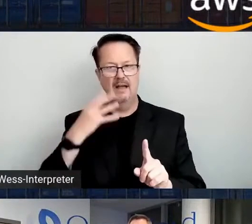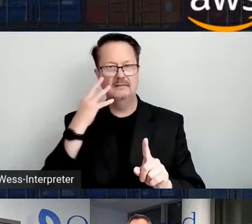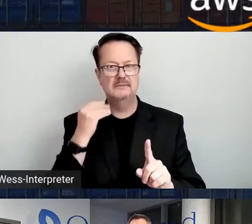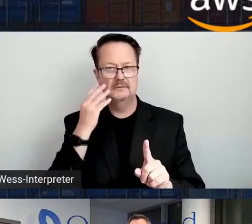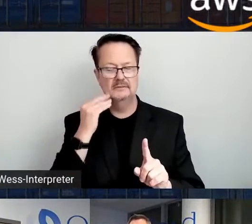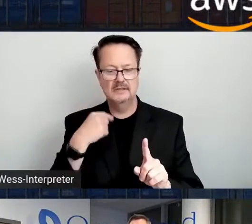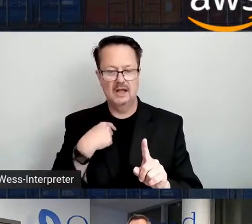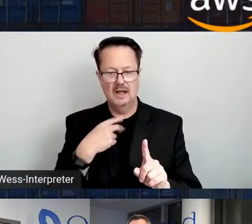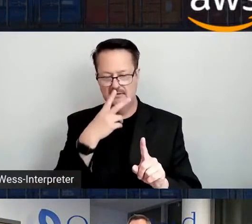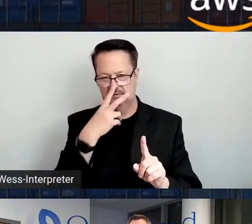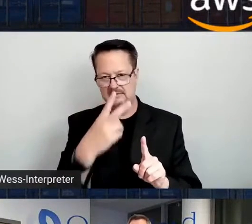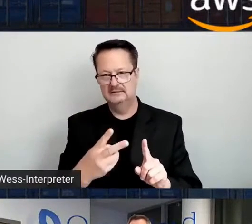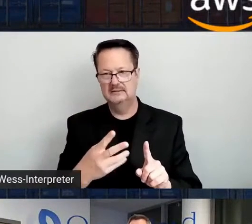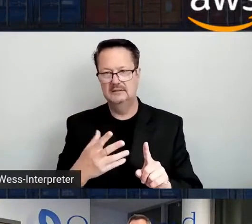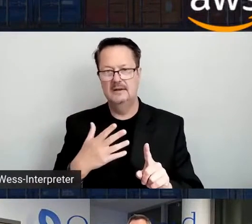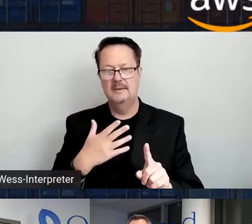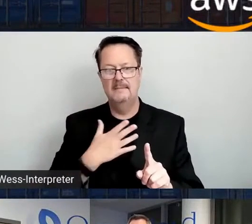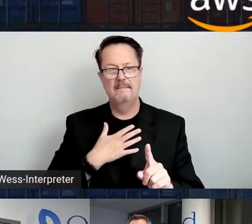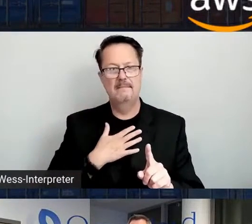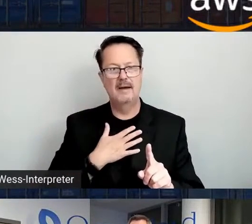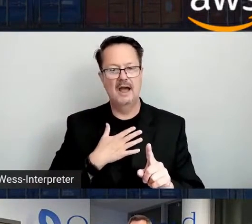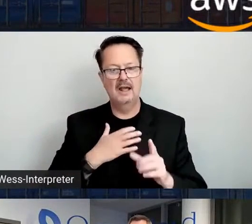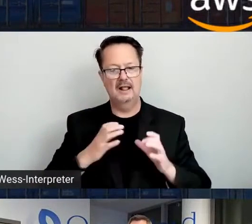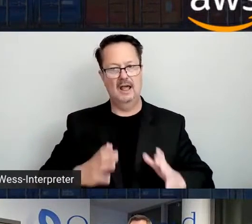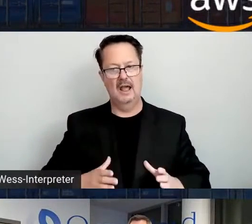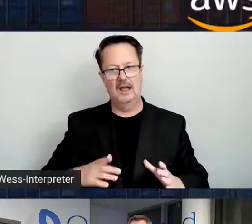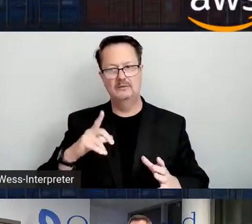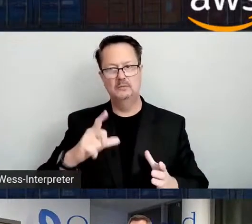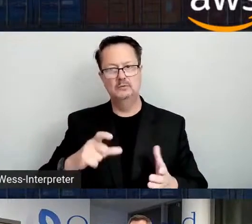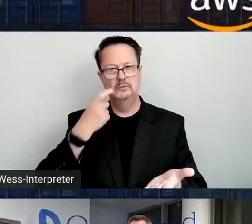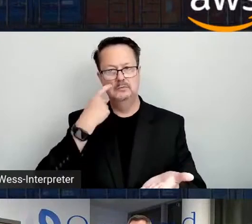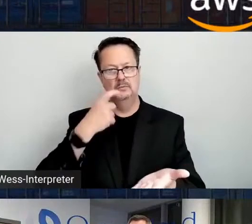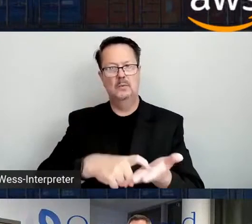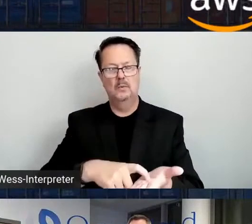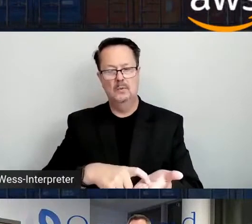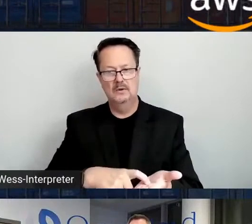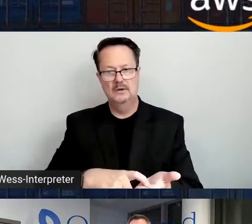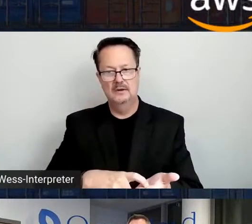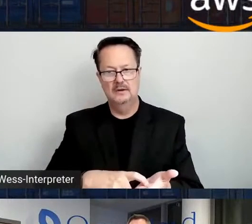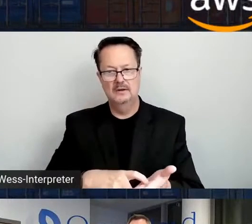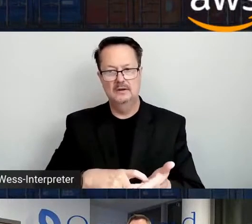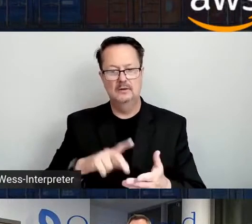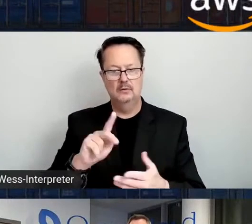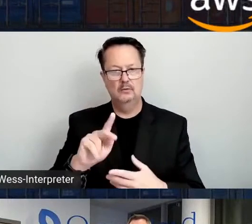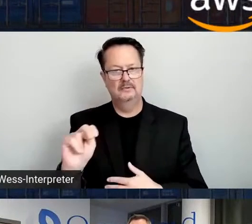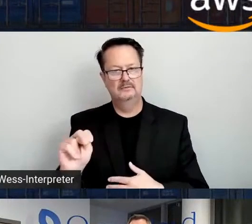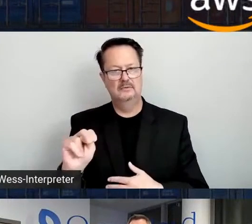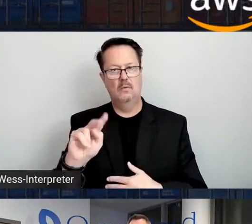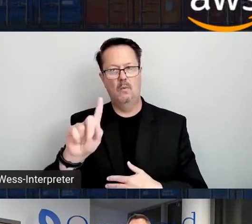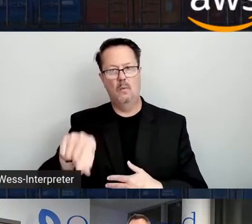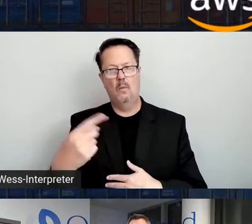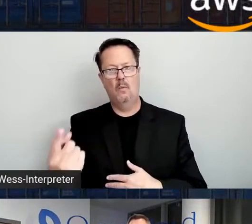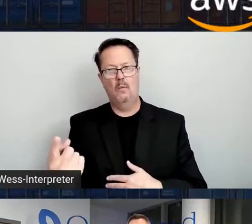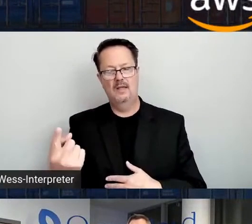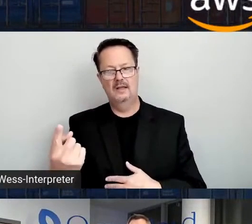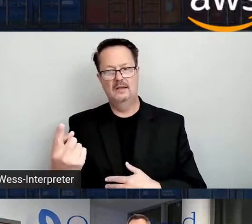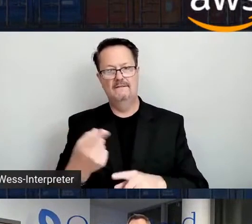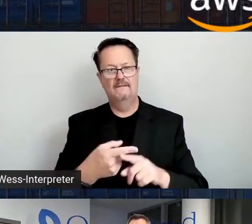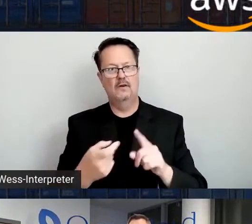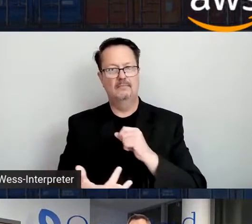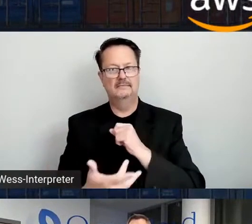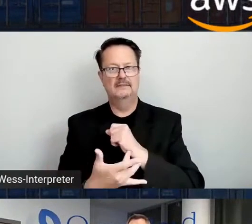with my client is that we should not start with Kubernetes only from a